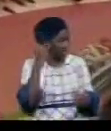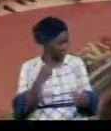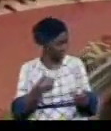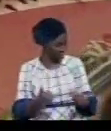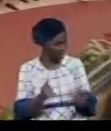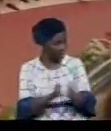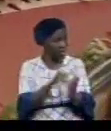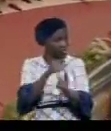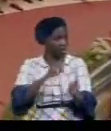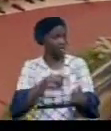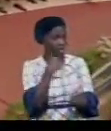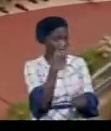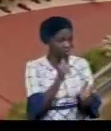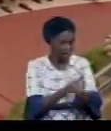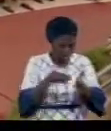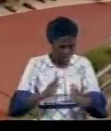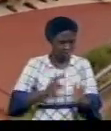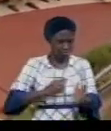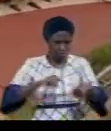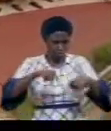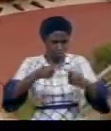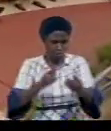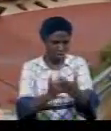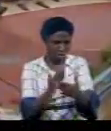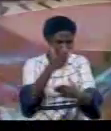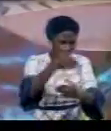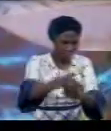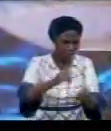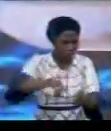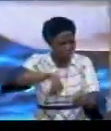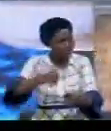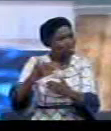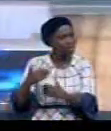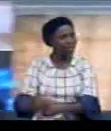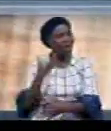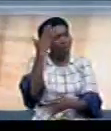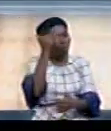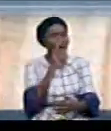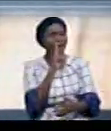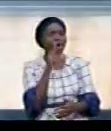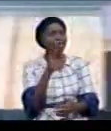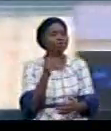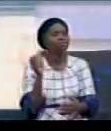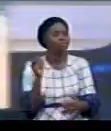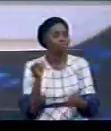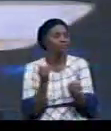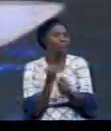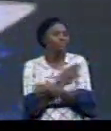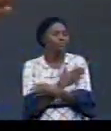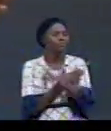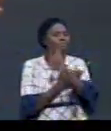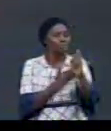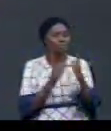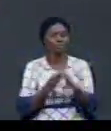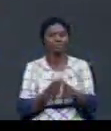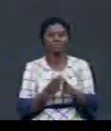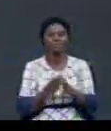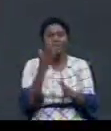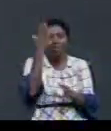go over to the other side. Why are you so fearful? How is it that